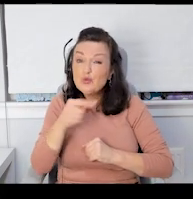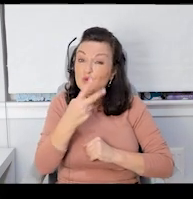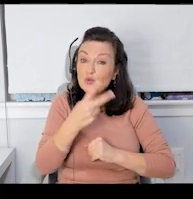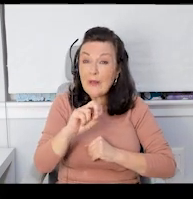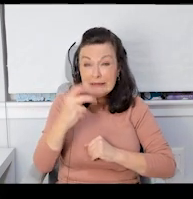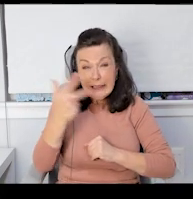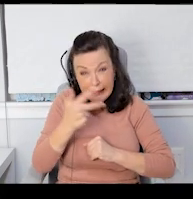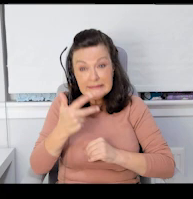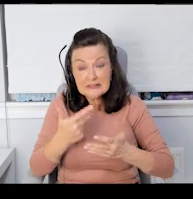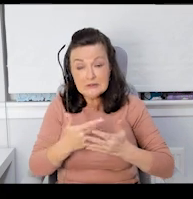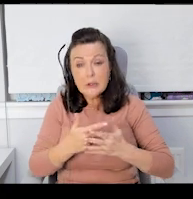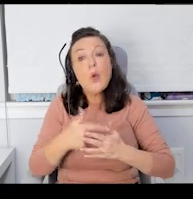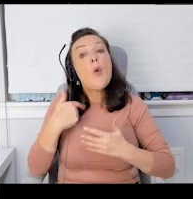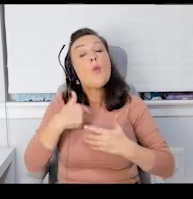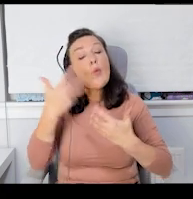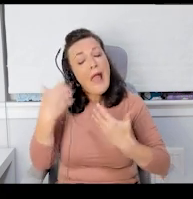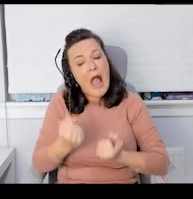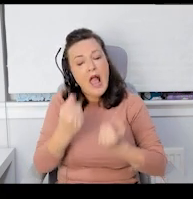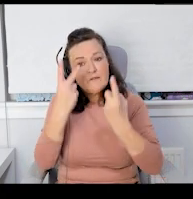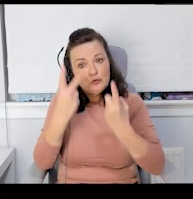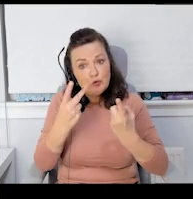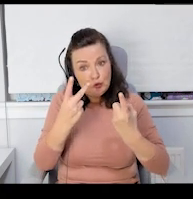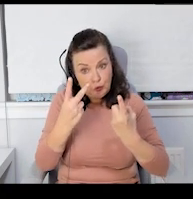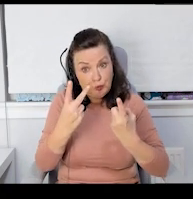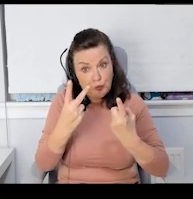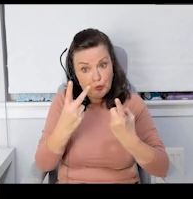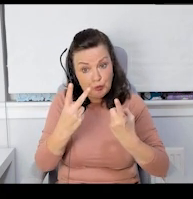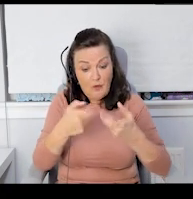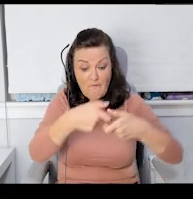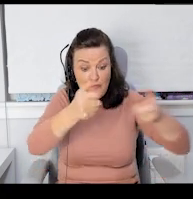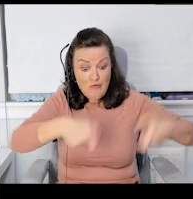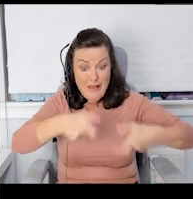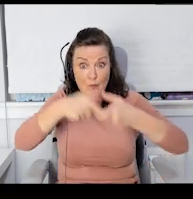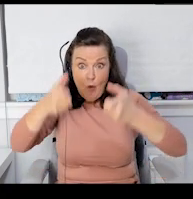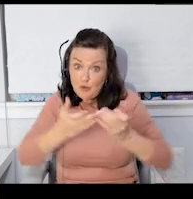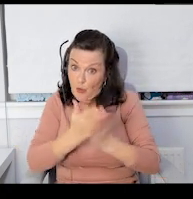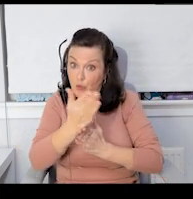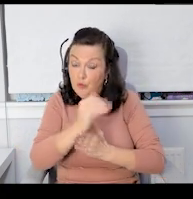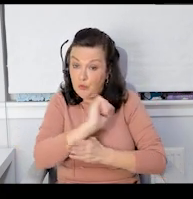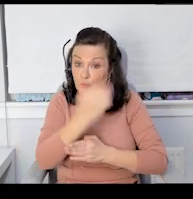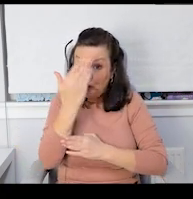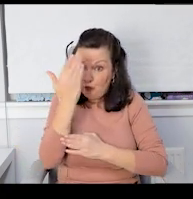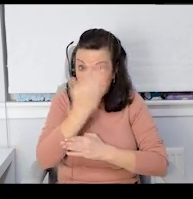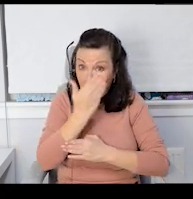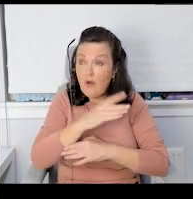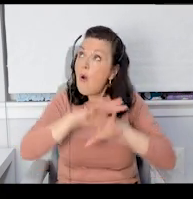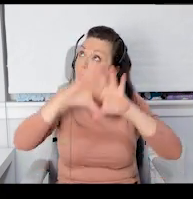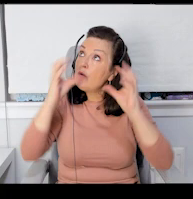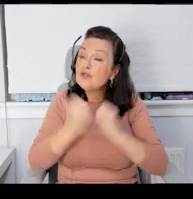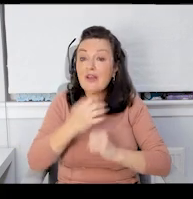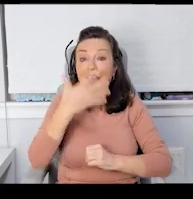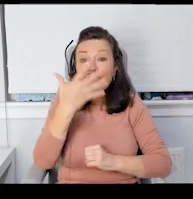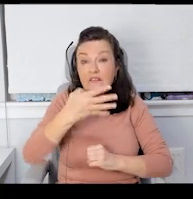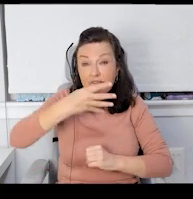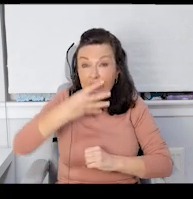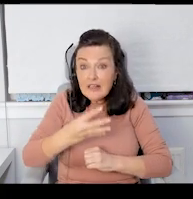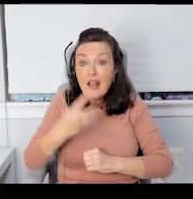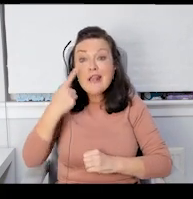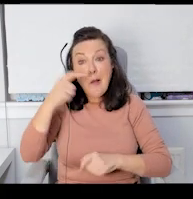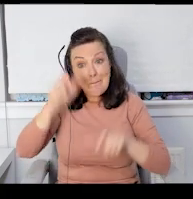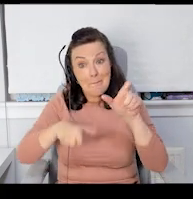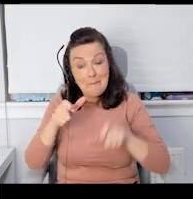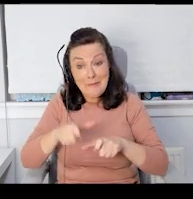2017-18, we've embedded two frameworks in school and have currently 59 young people undertaking